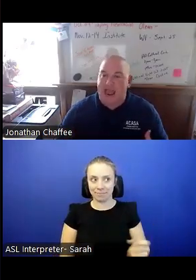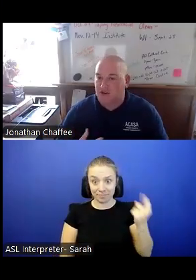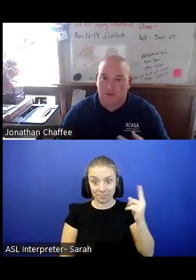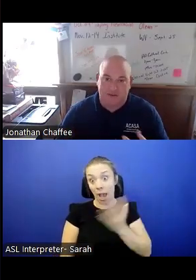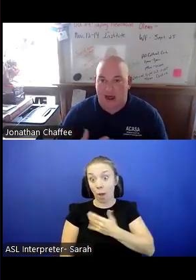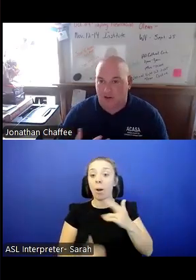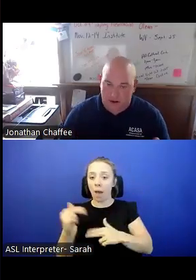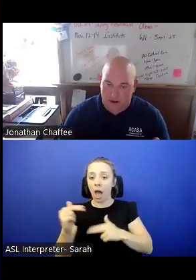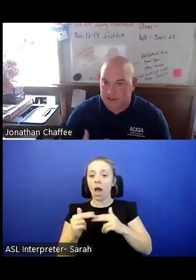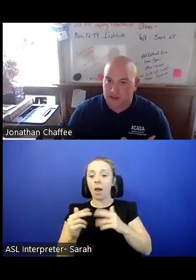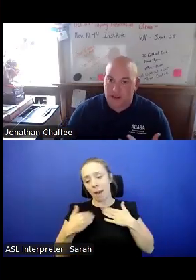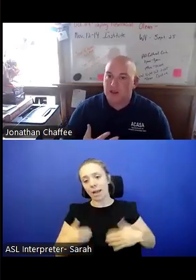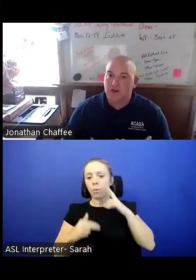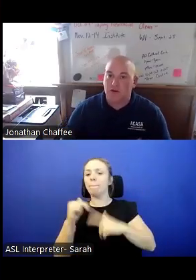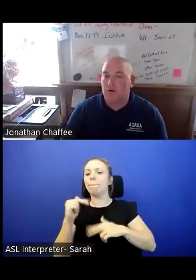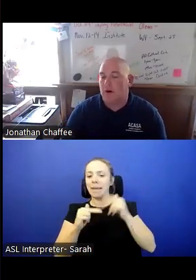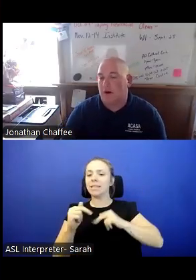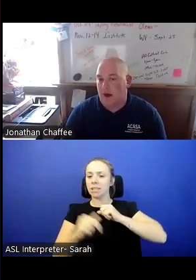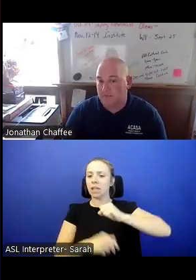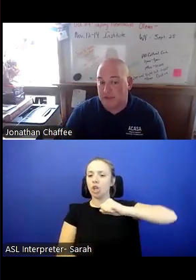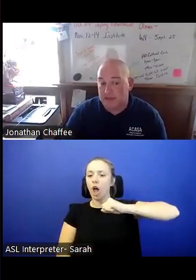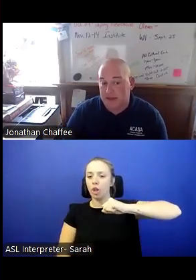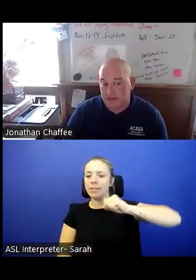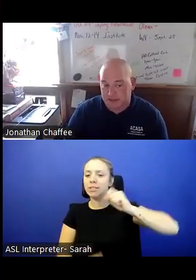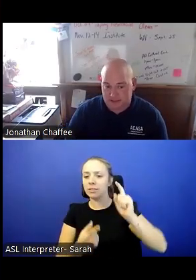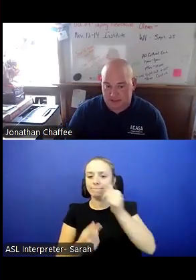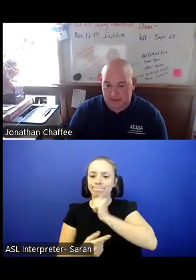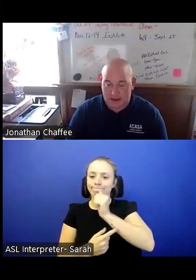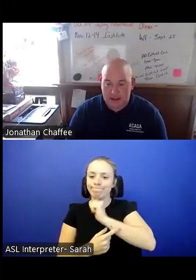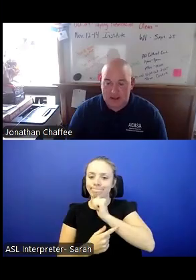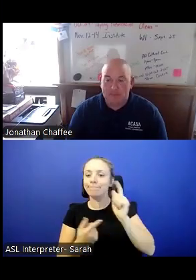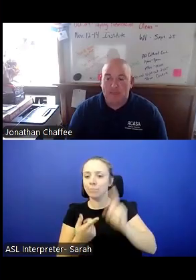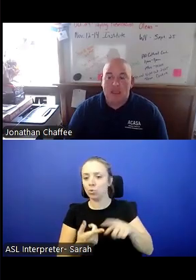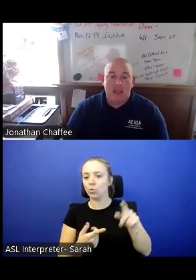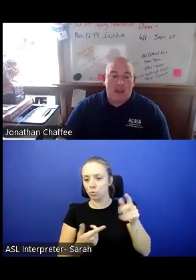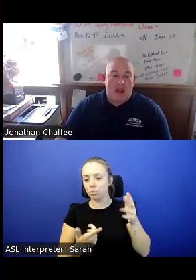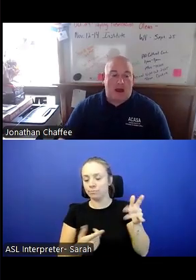up a natural tolerance to these substances.